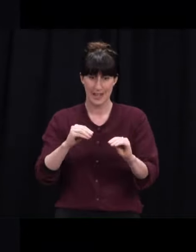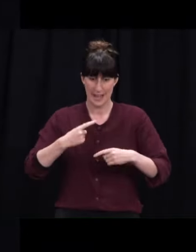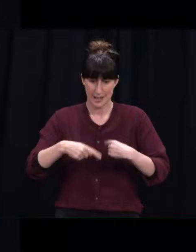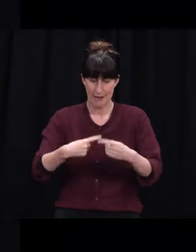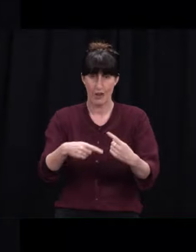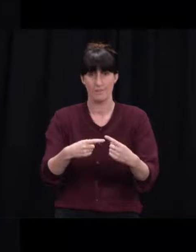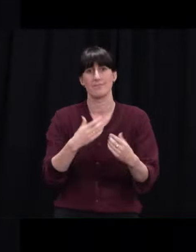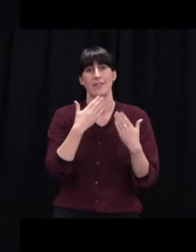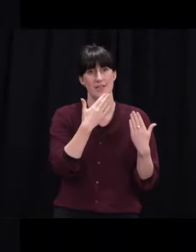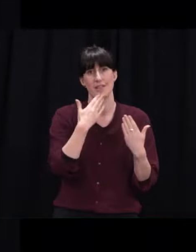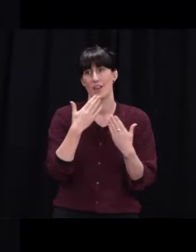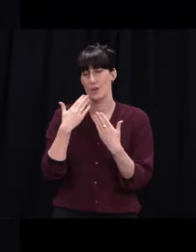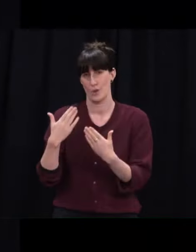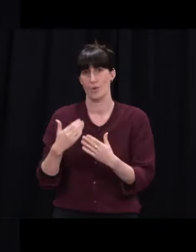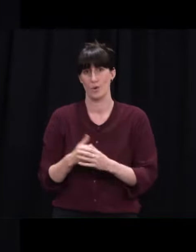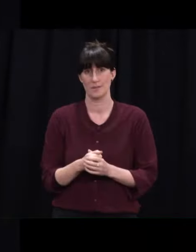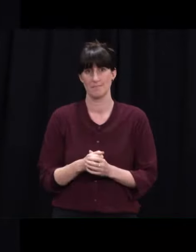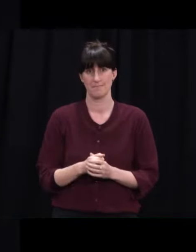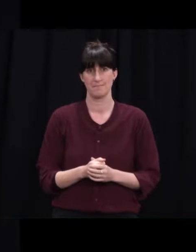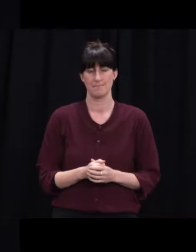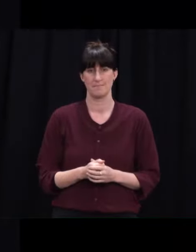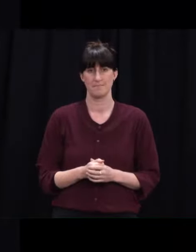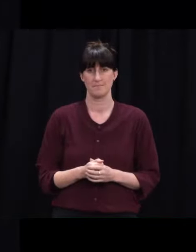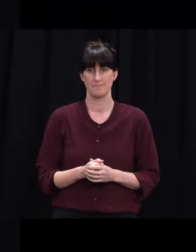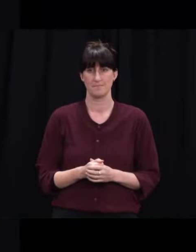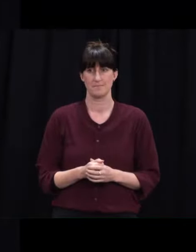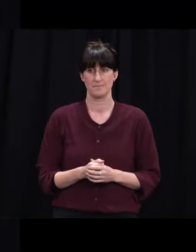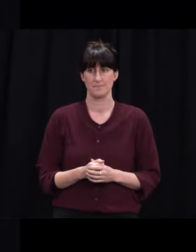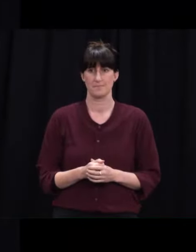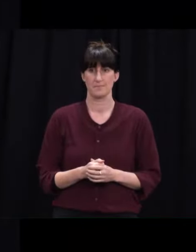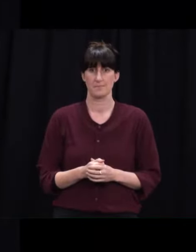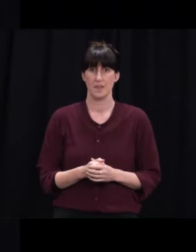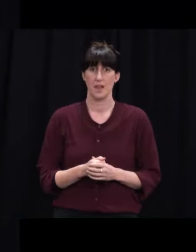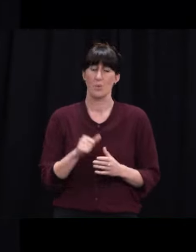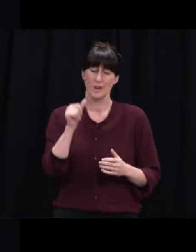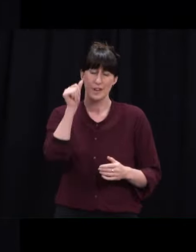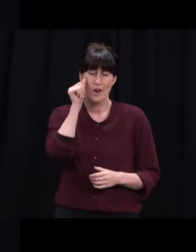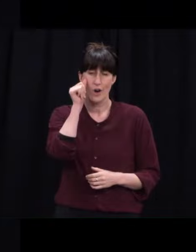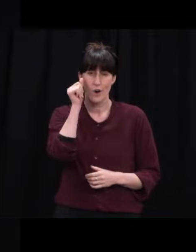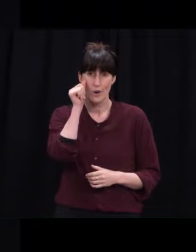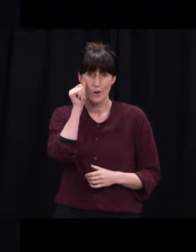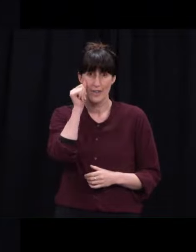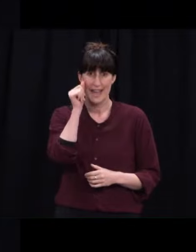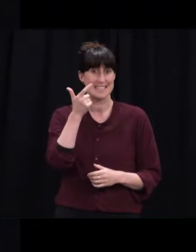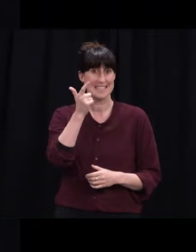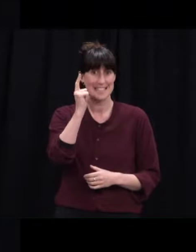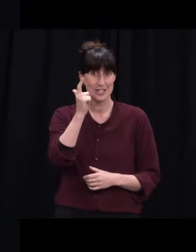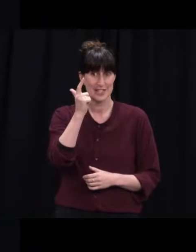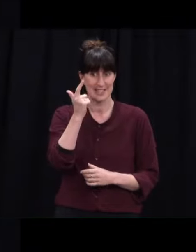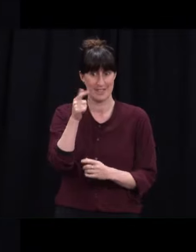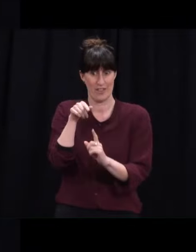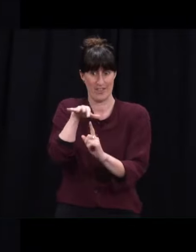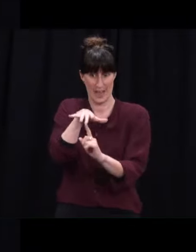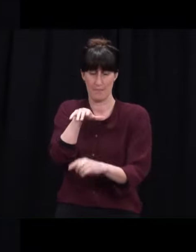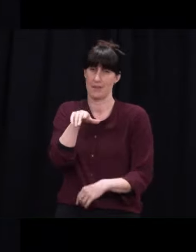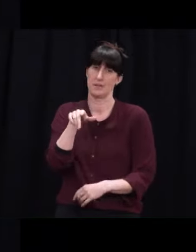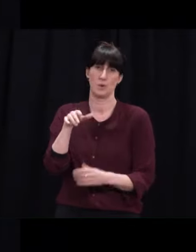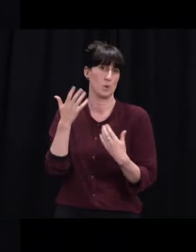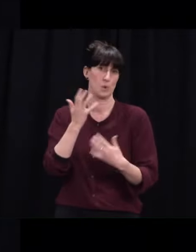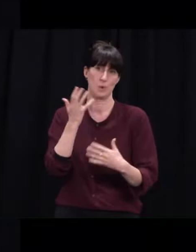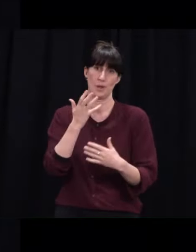continues whilst they are at home at alert level 4. We do know that it can be difficult and stressful for teachers in particular, and so